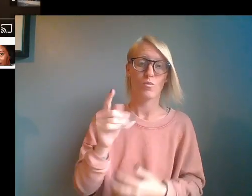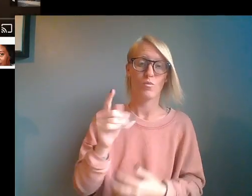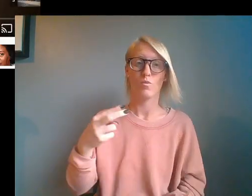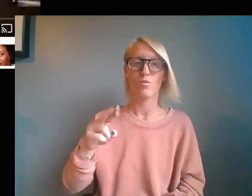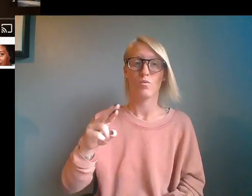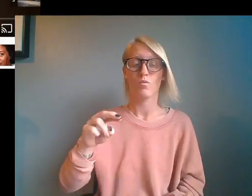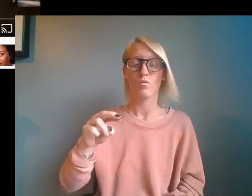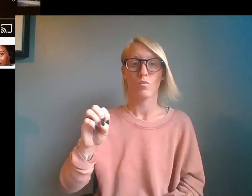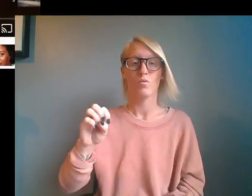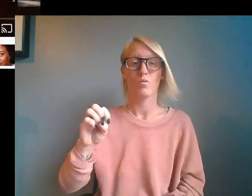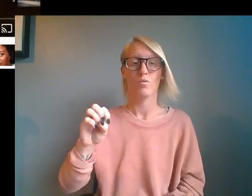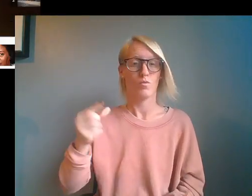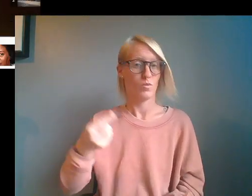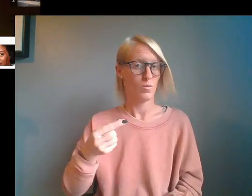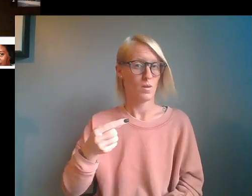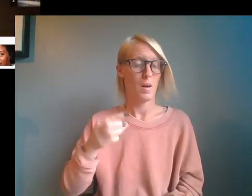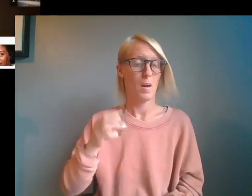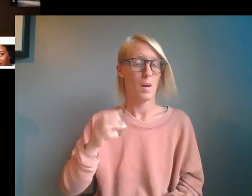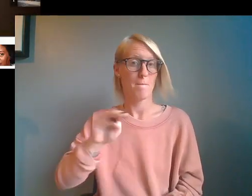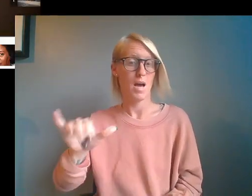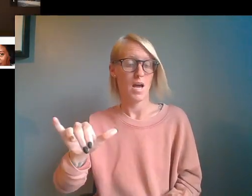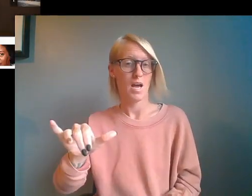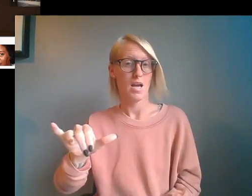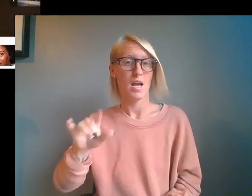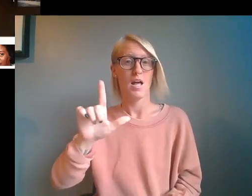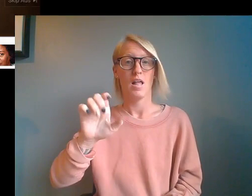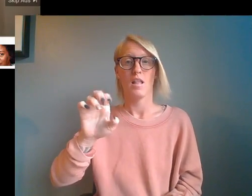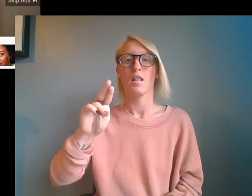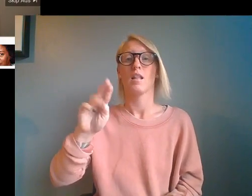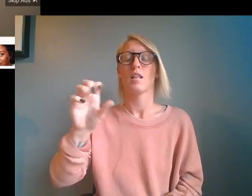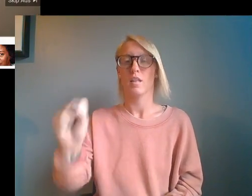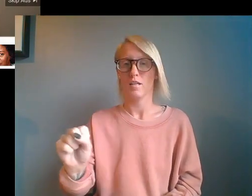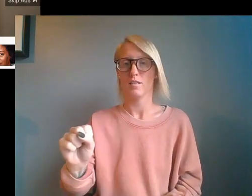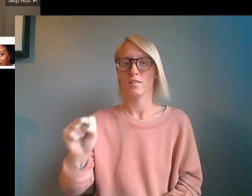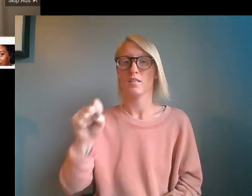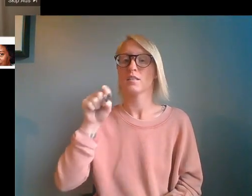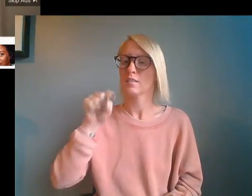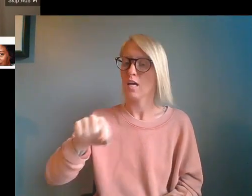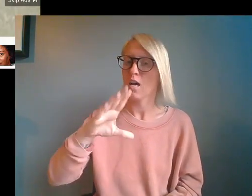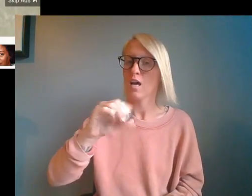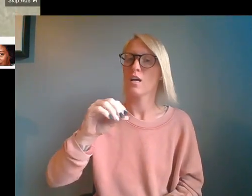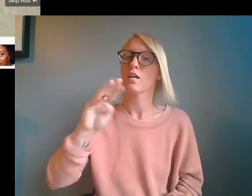business for 25 years now. It has literally